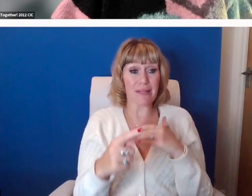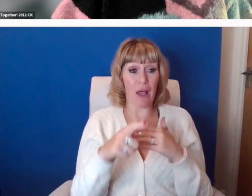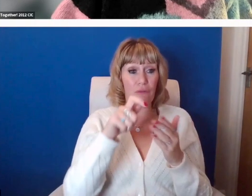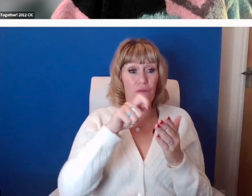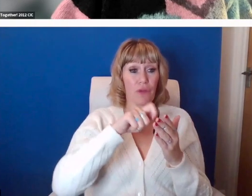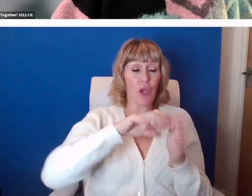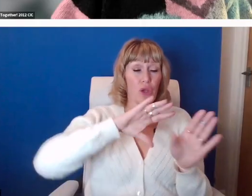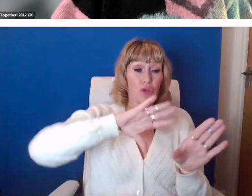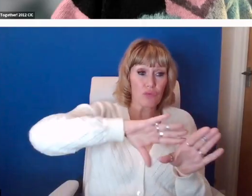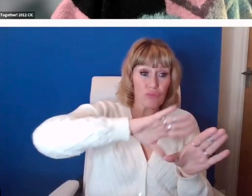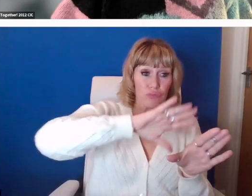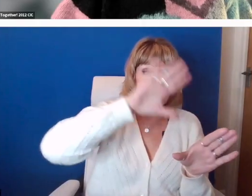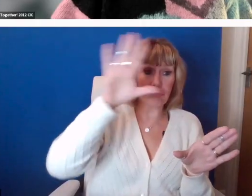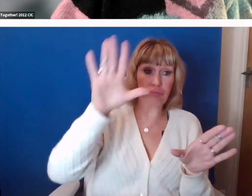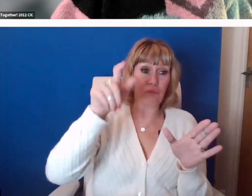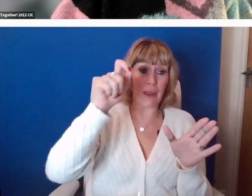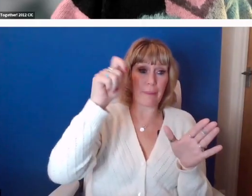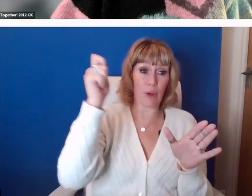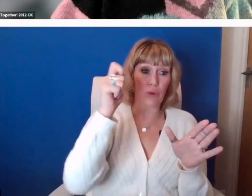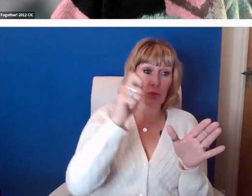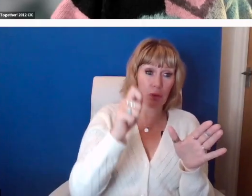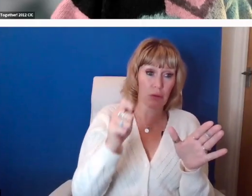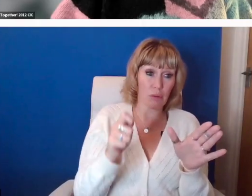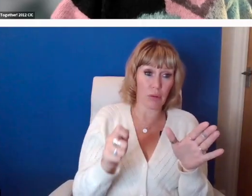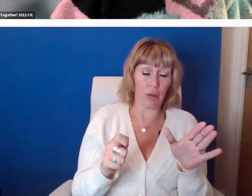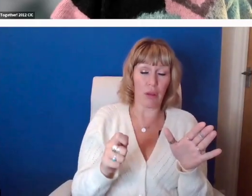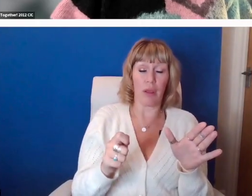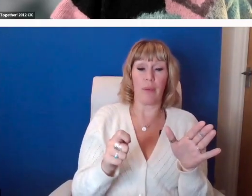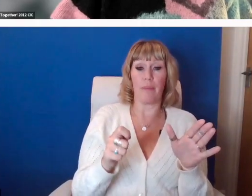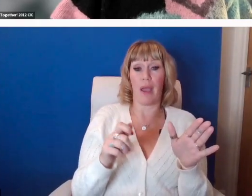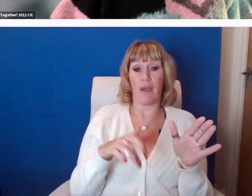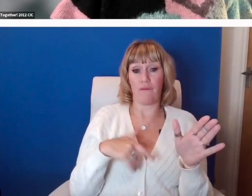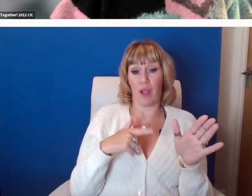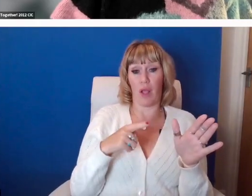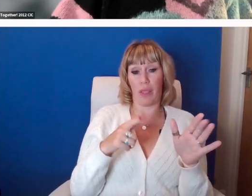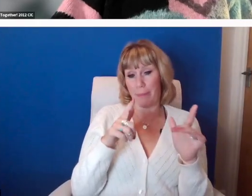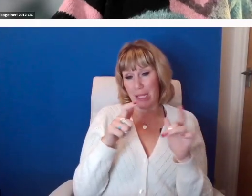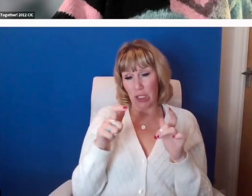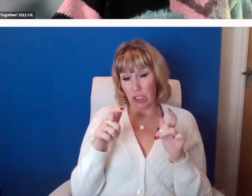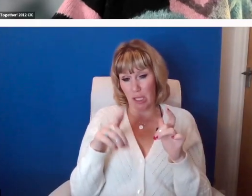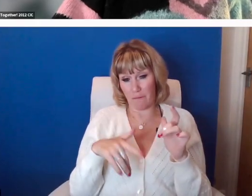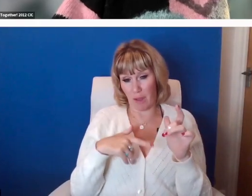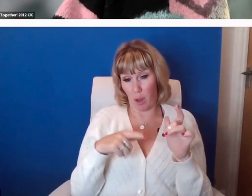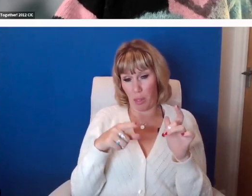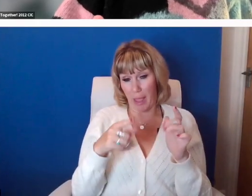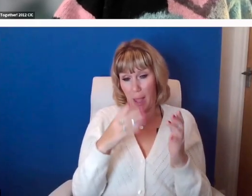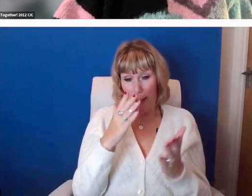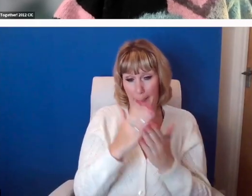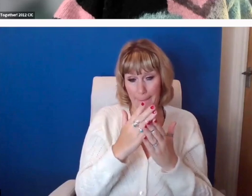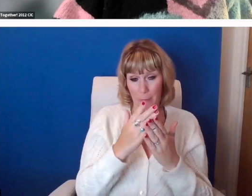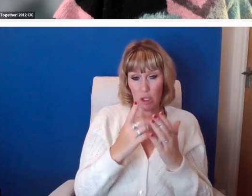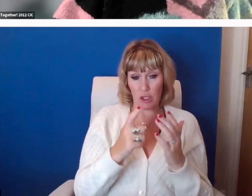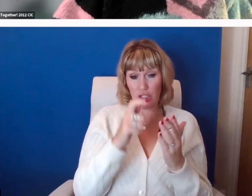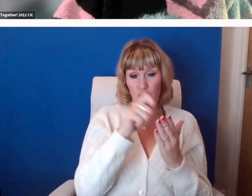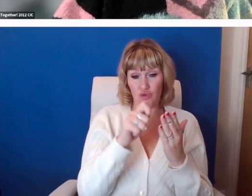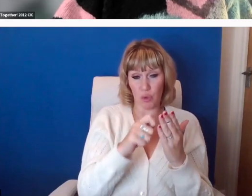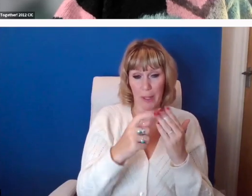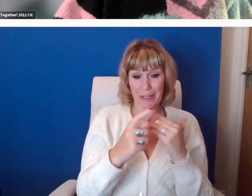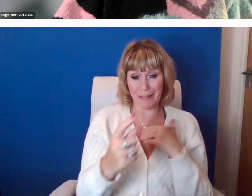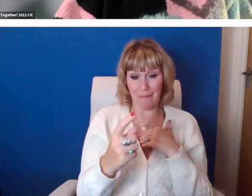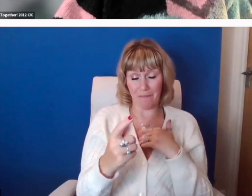really like the kind of way that it forefronts the resilience that I think we all